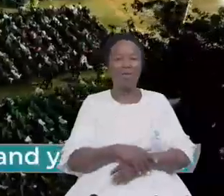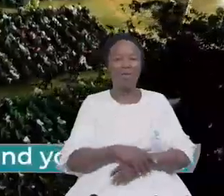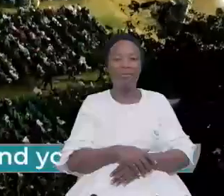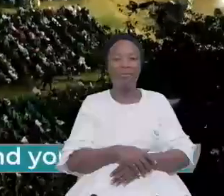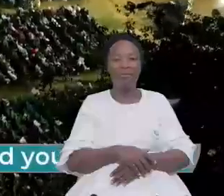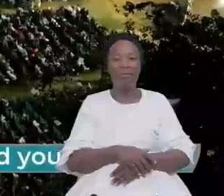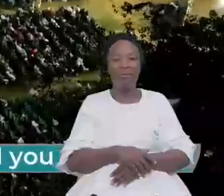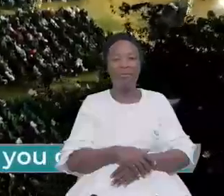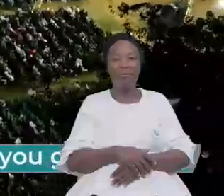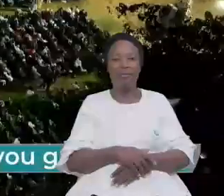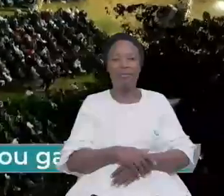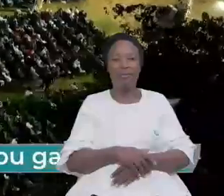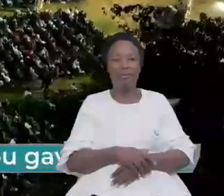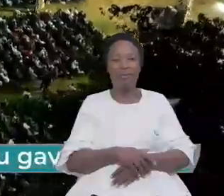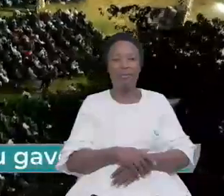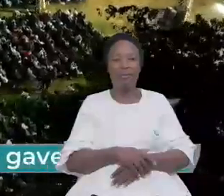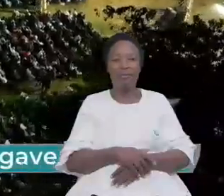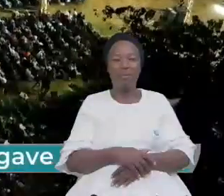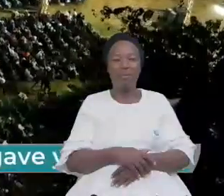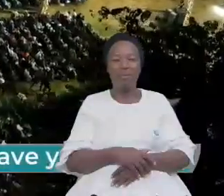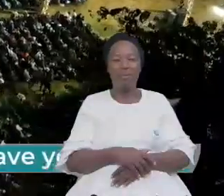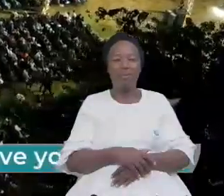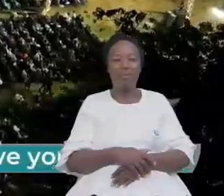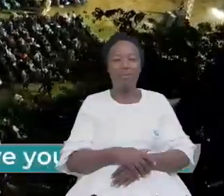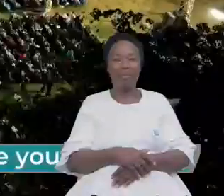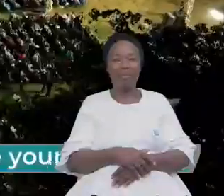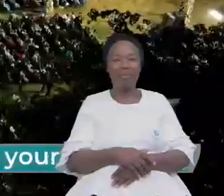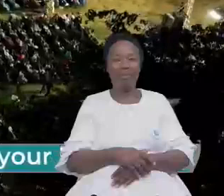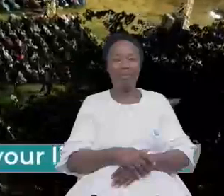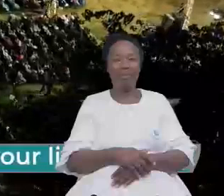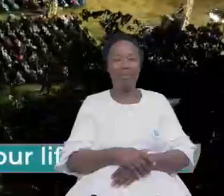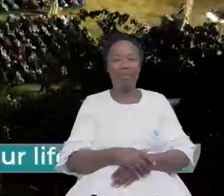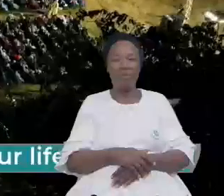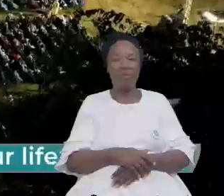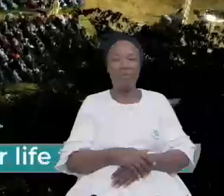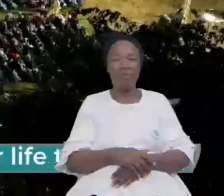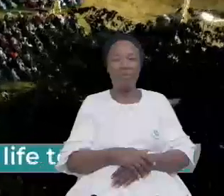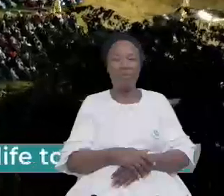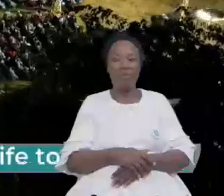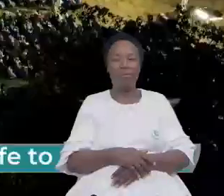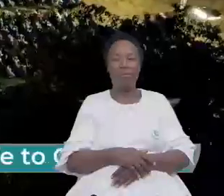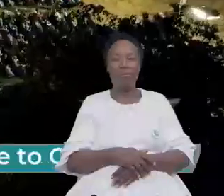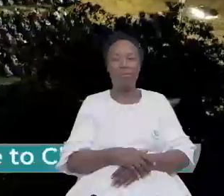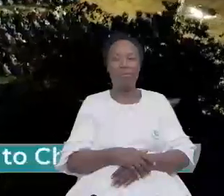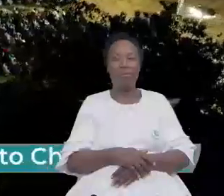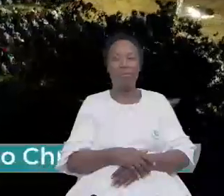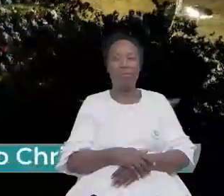Are we now done in the left-hand side of the auditorium?